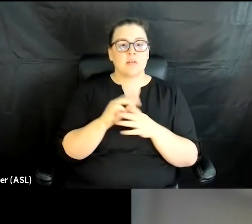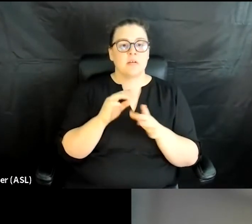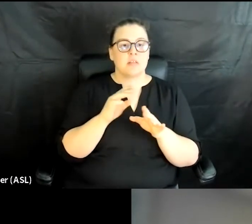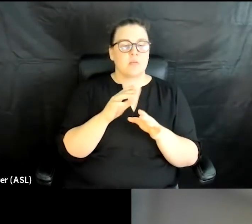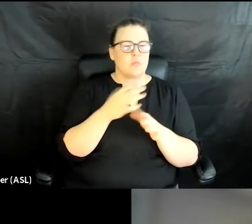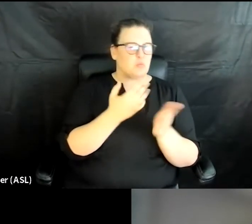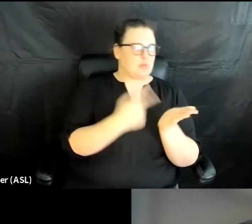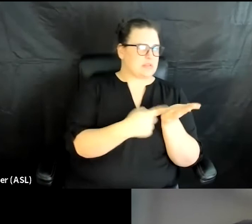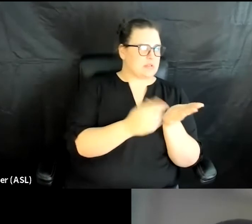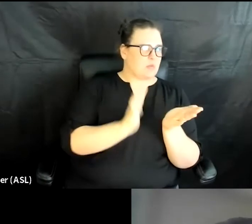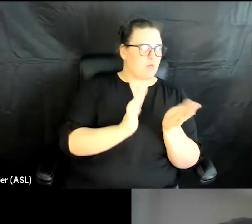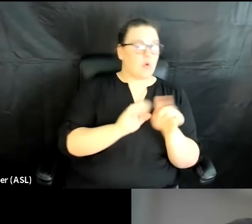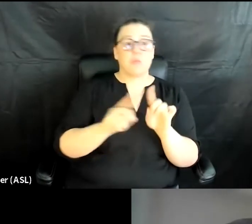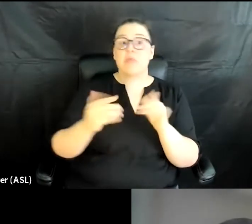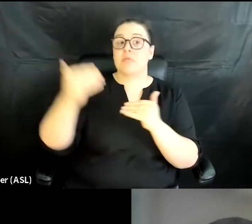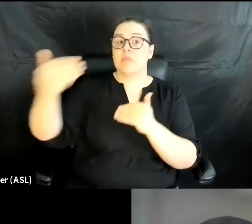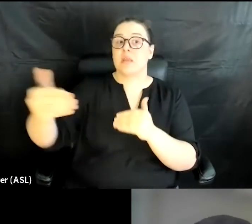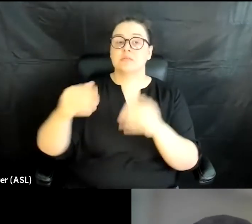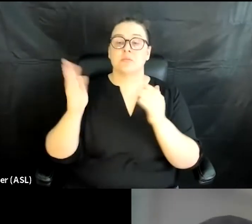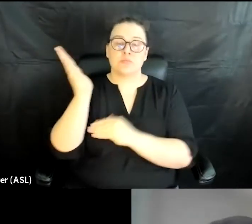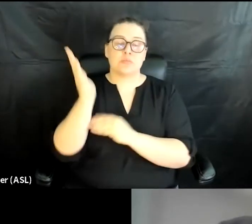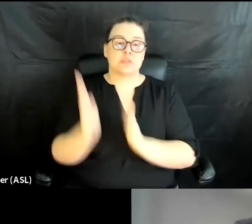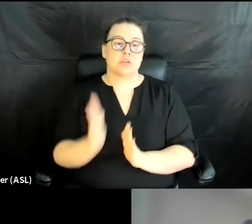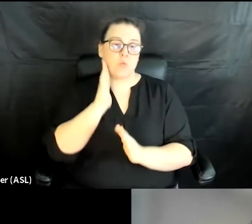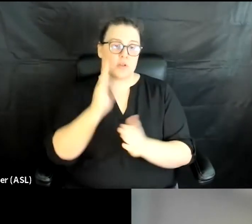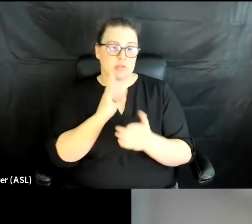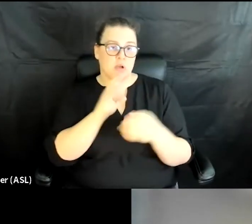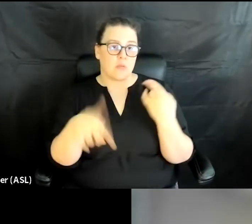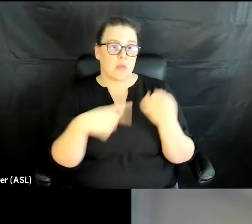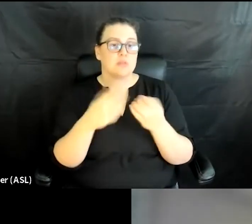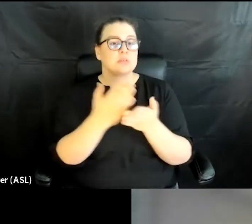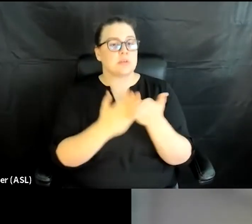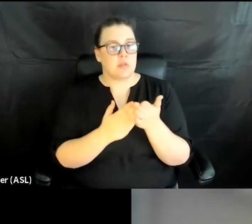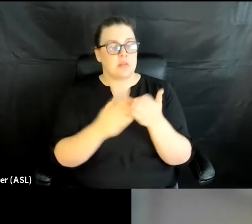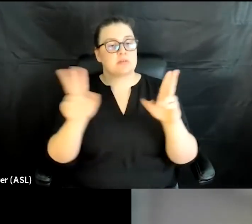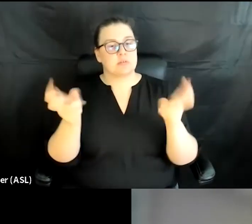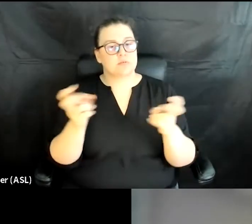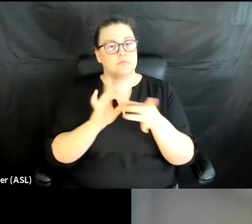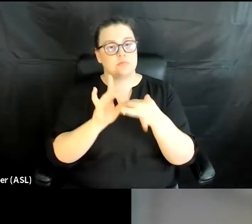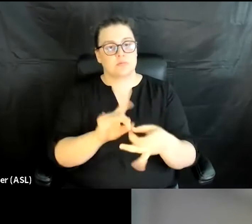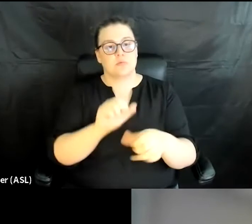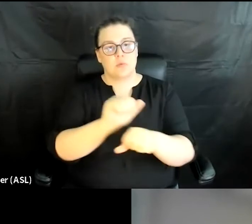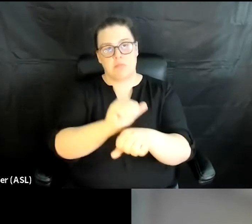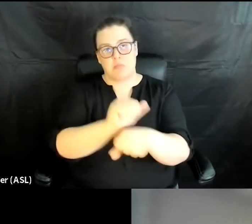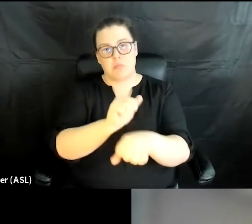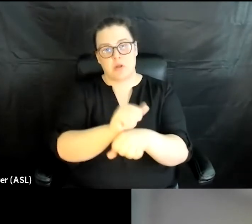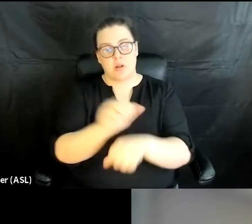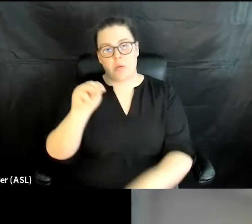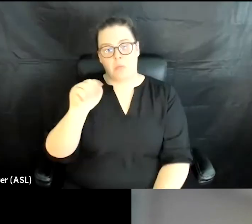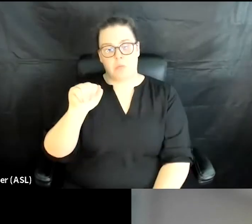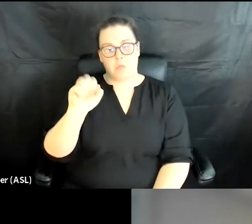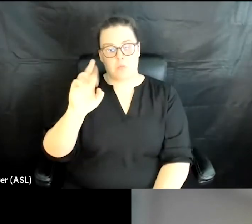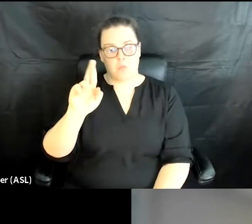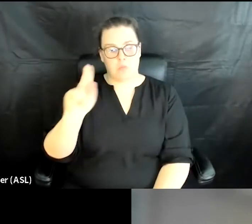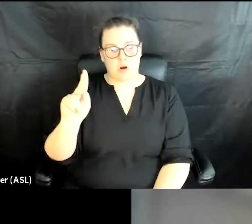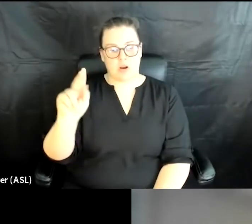presenter is going to talk about some of these issues in relation to employment. Mark Abelard, thank you,